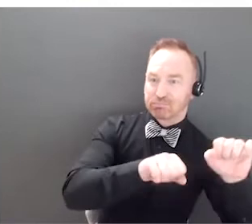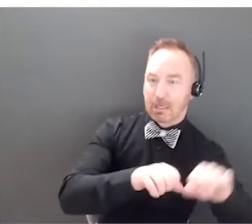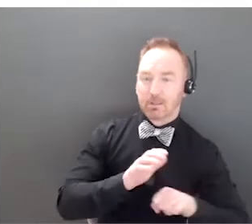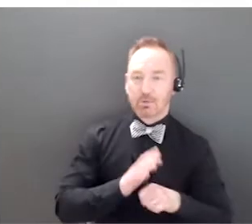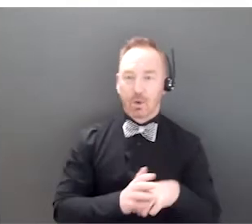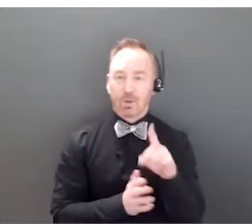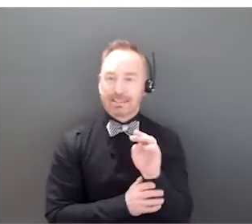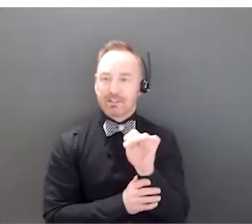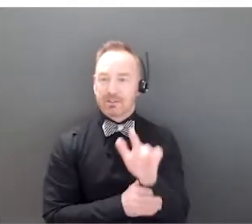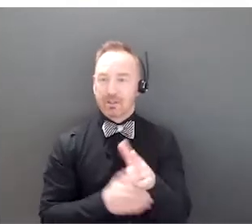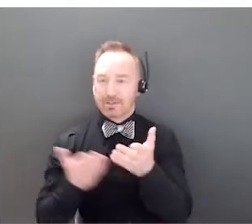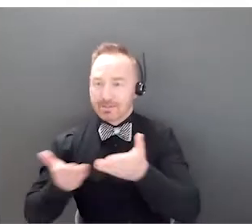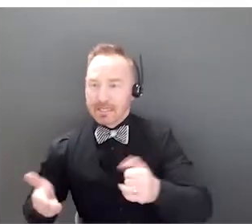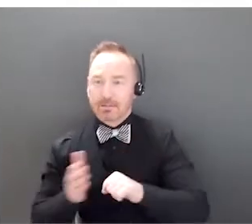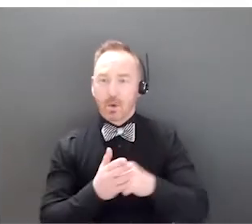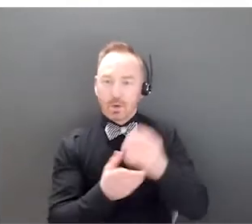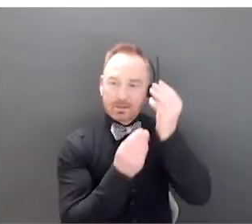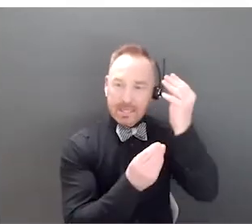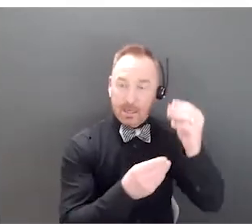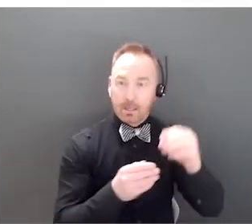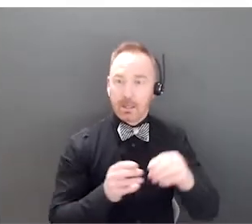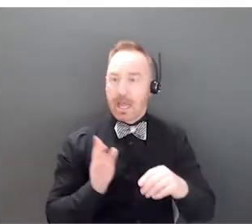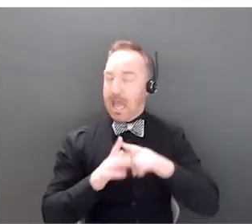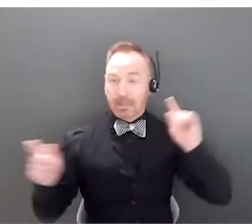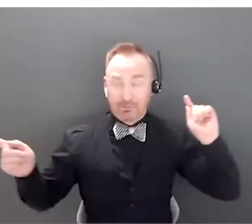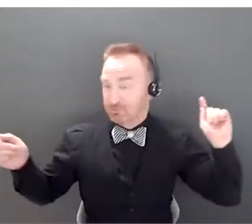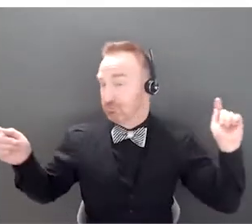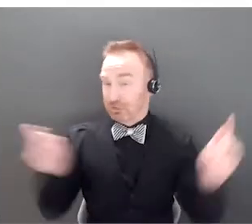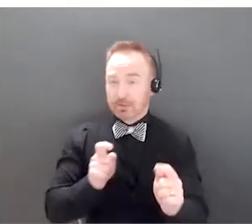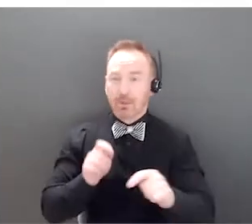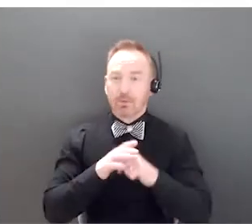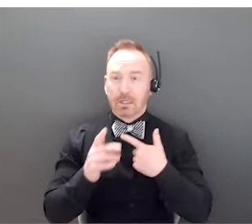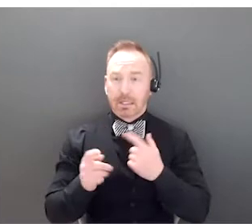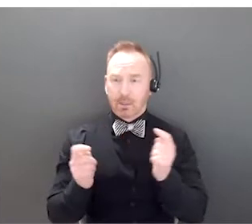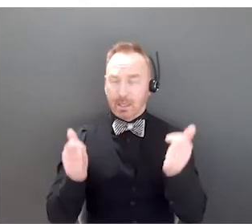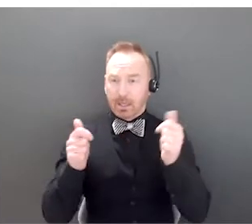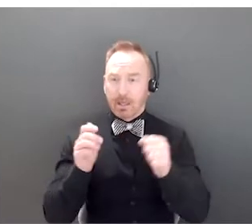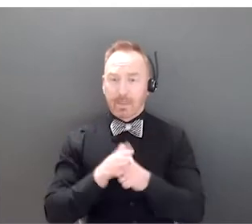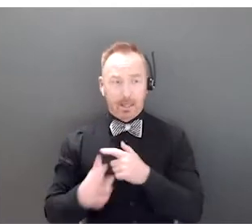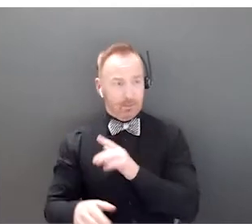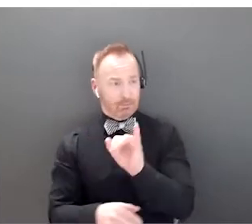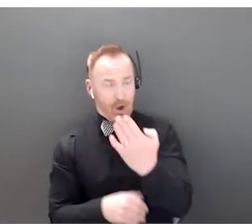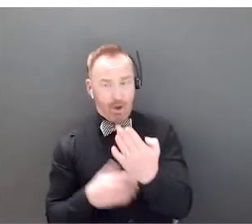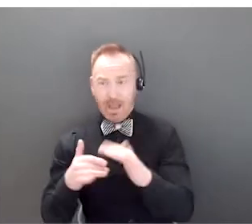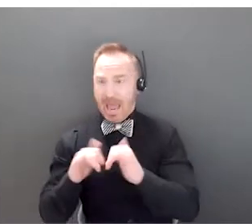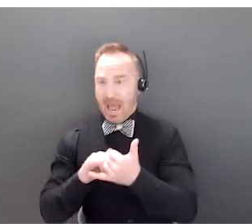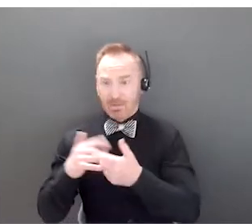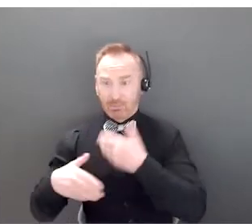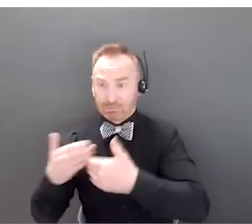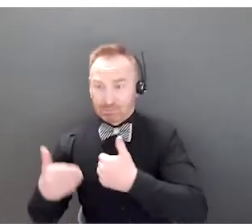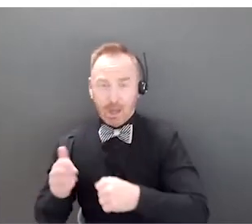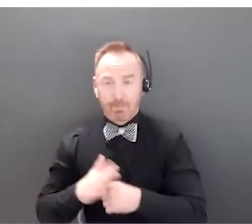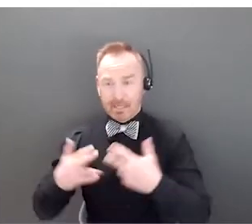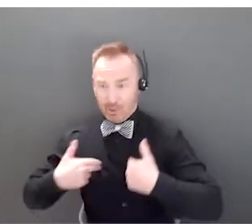devices, and data. They're also rapidly changing the way jobs are performed and the requirement for humans to work alongside machines,